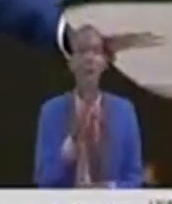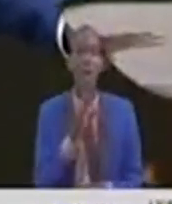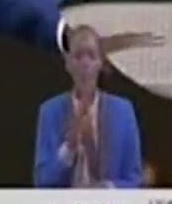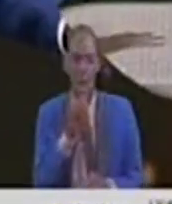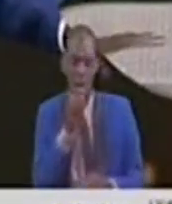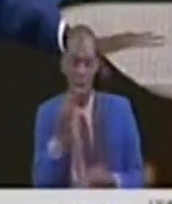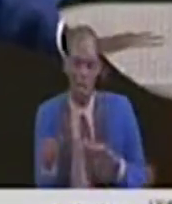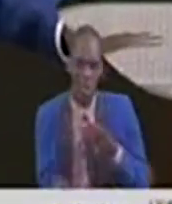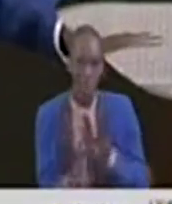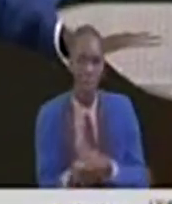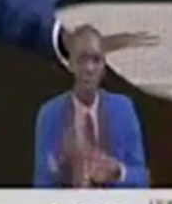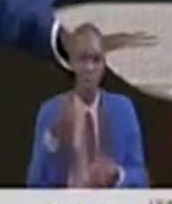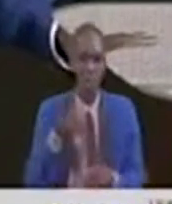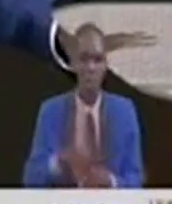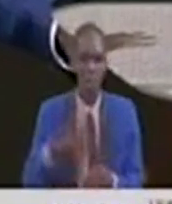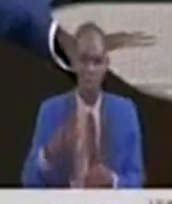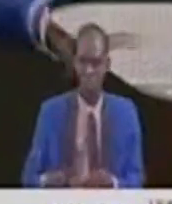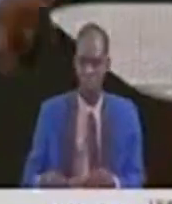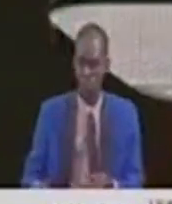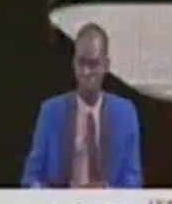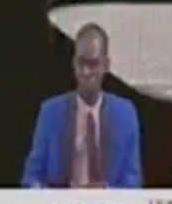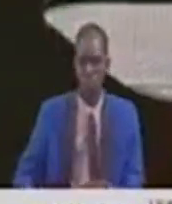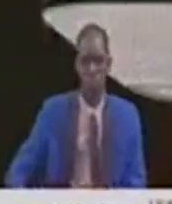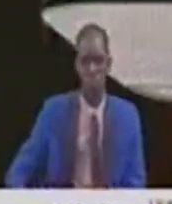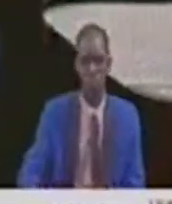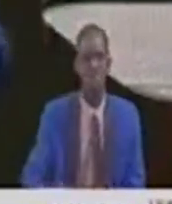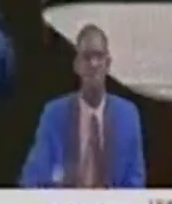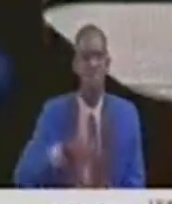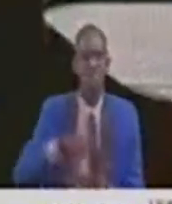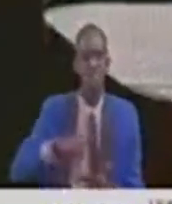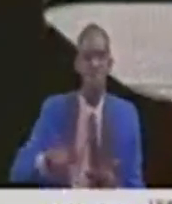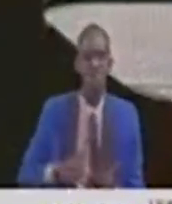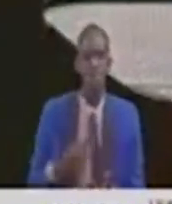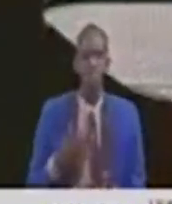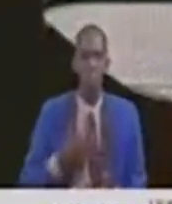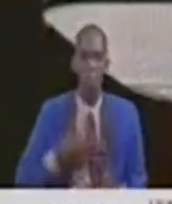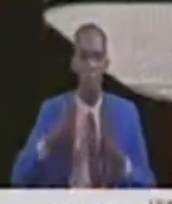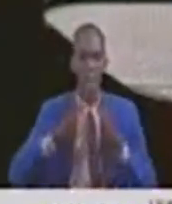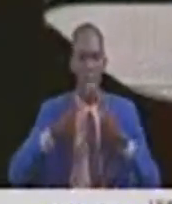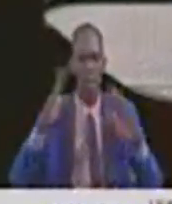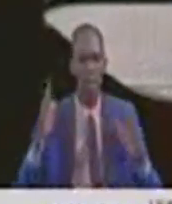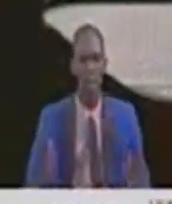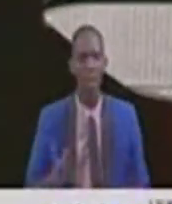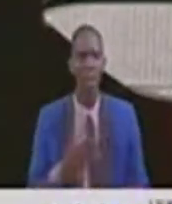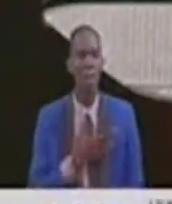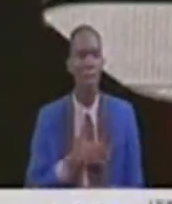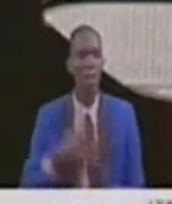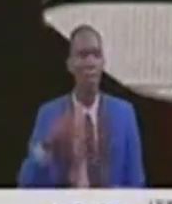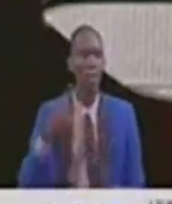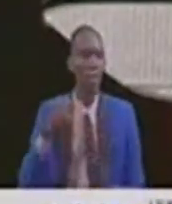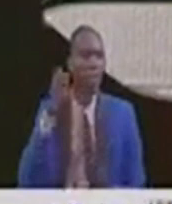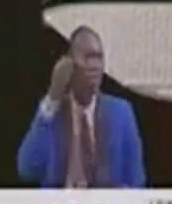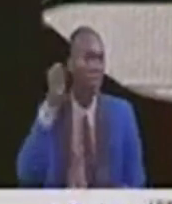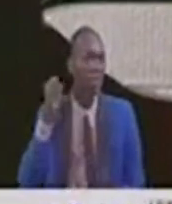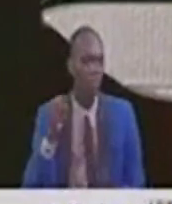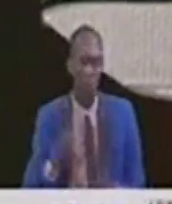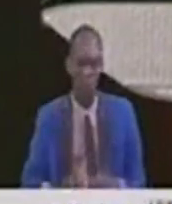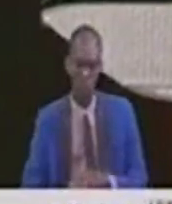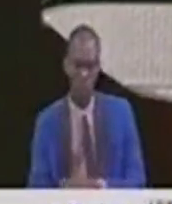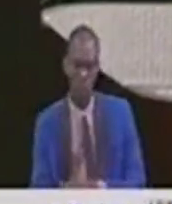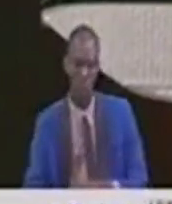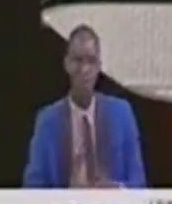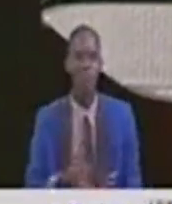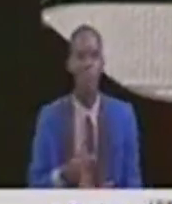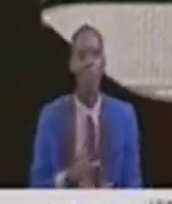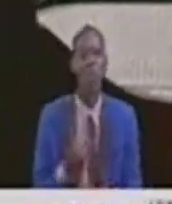hid in the earth, in the midst of my tent, and the silver, and under